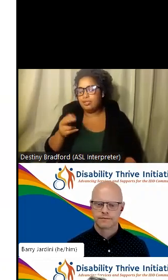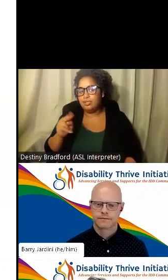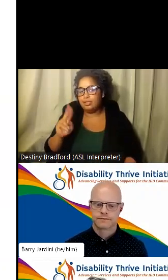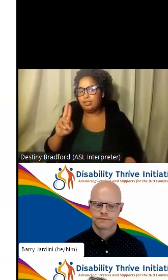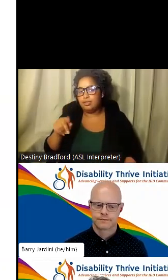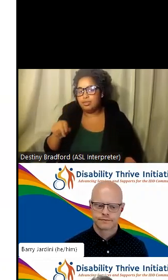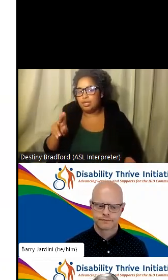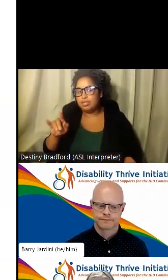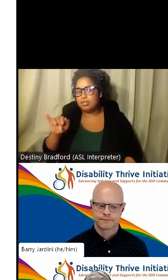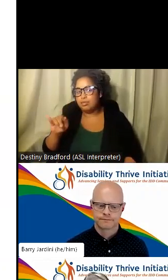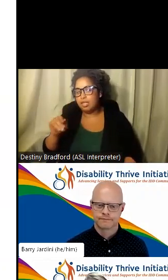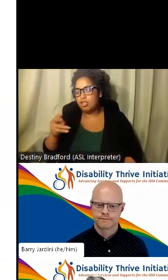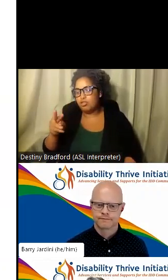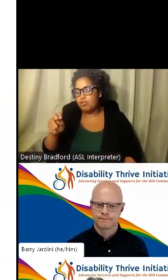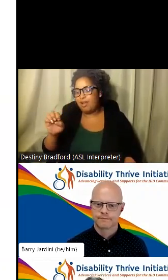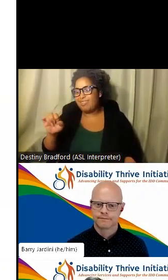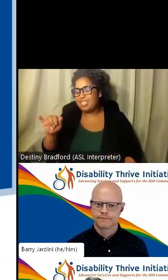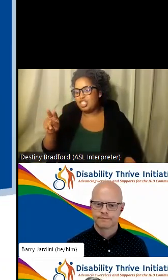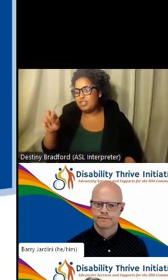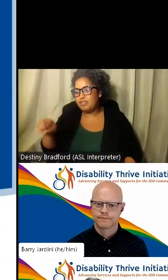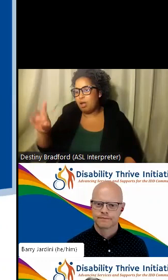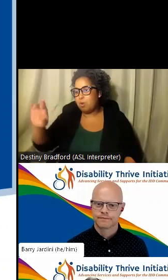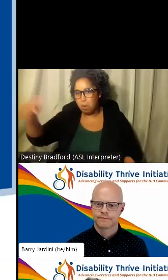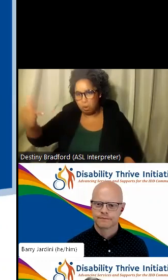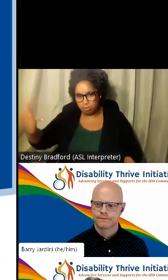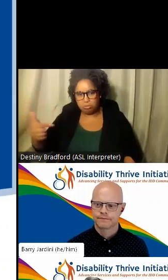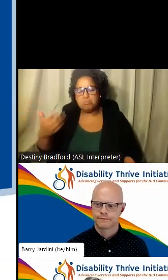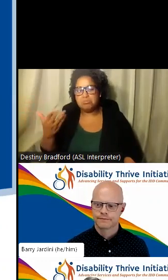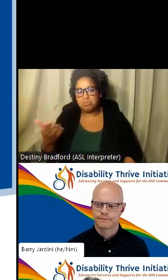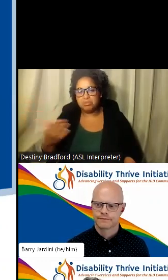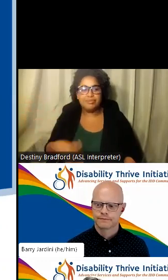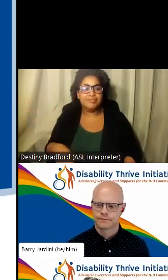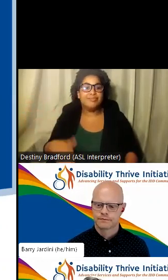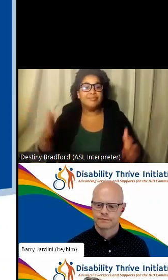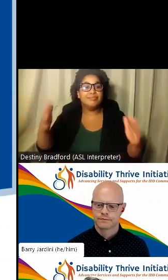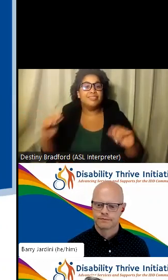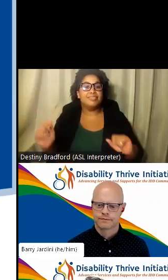signup.disabilitythriveinitiative.org. Next slide. So with that,